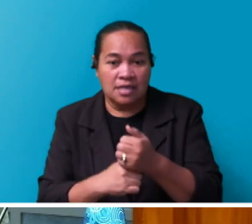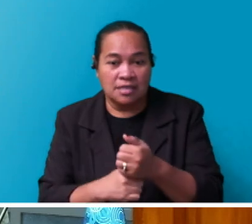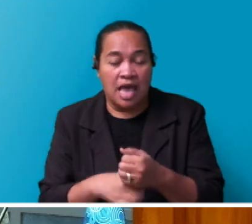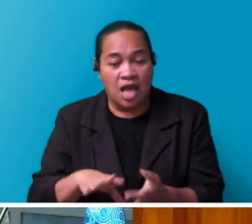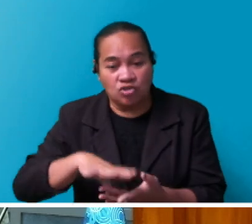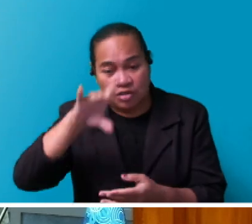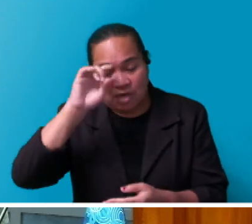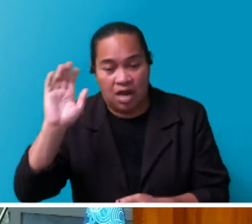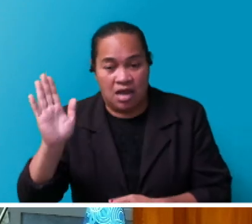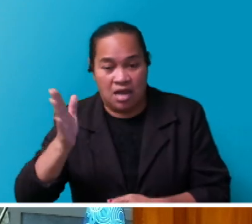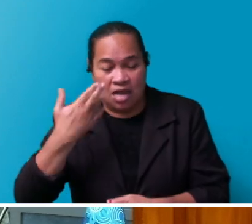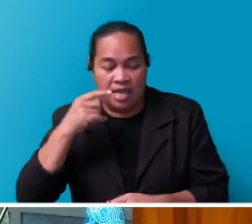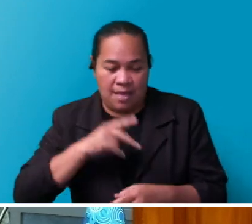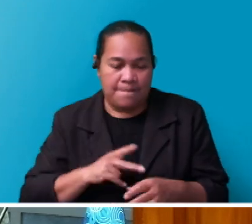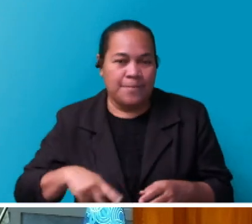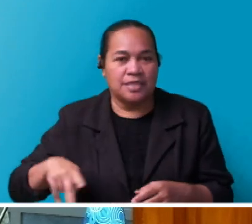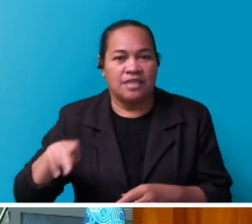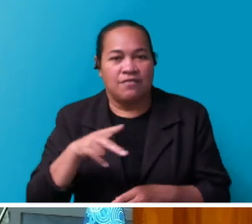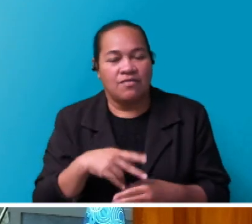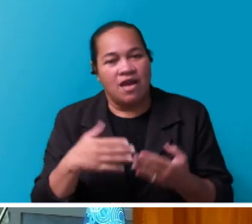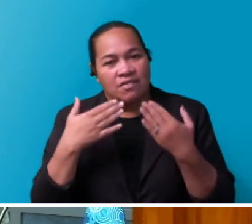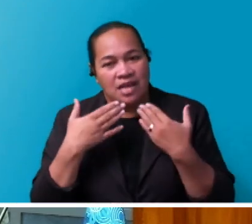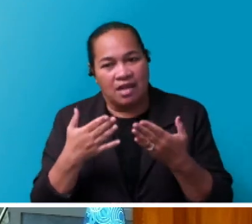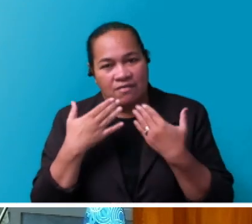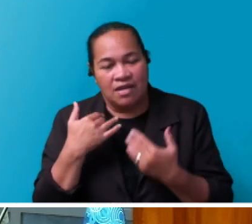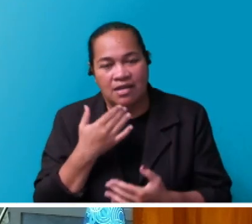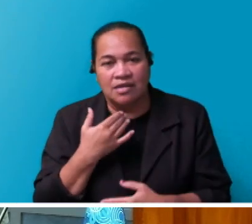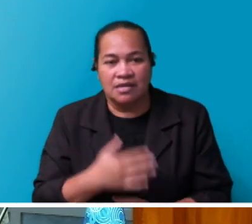across the Pacific. Nasa wale. Thank you.